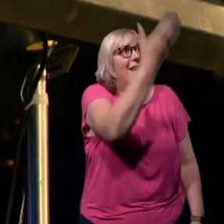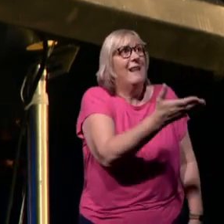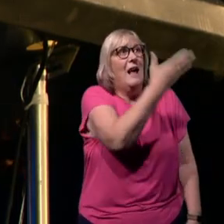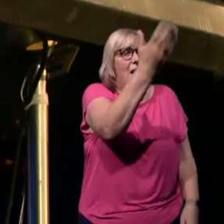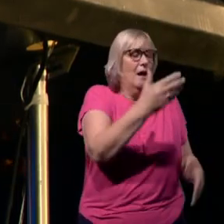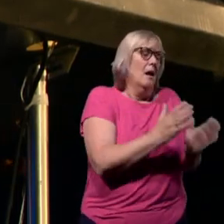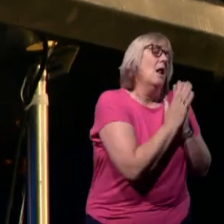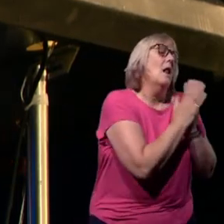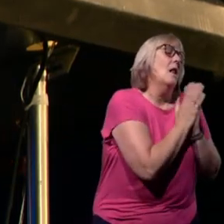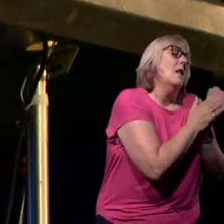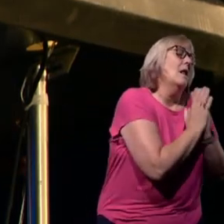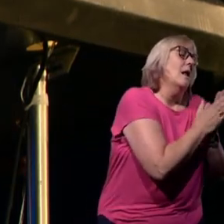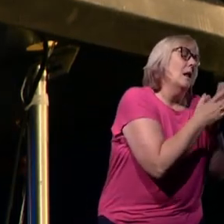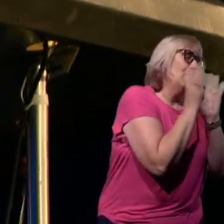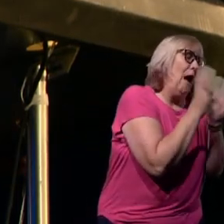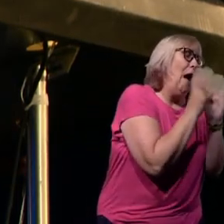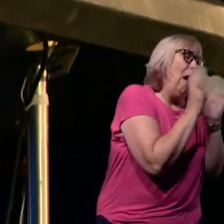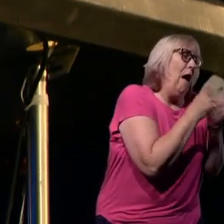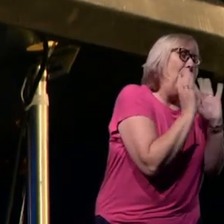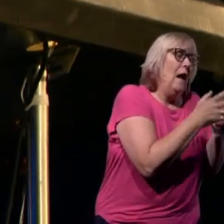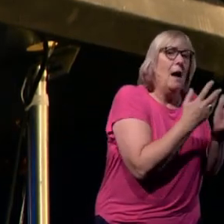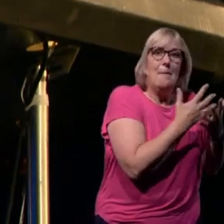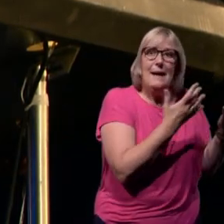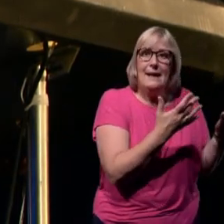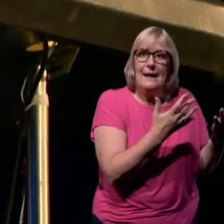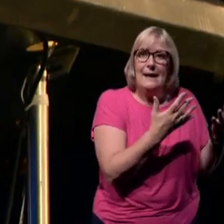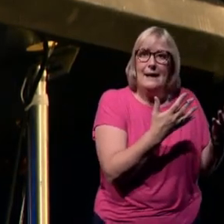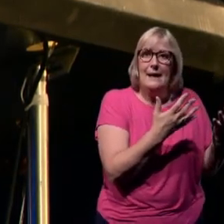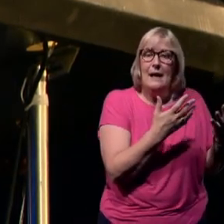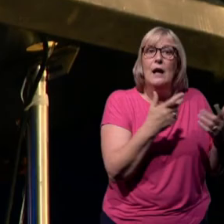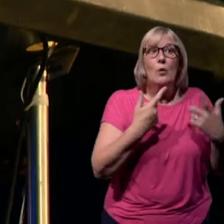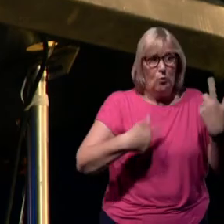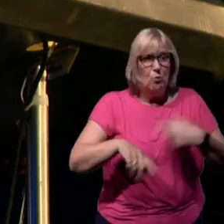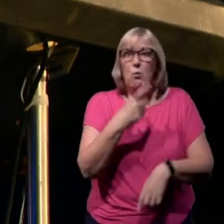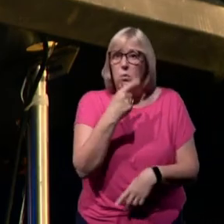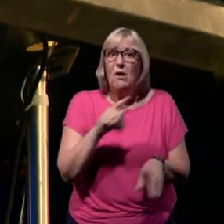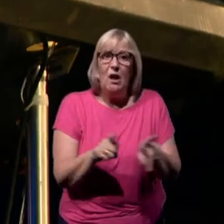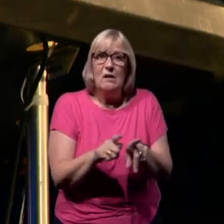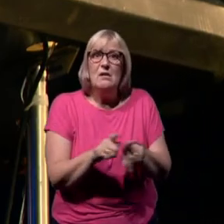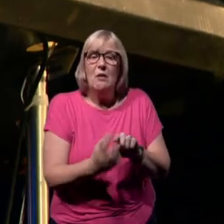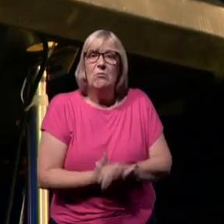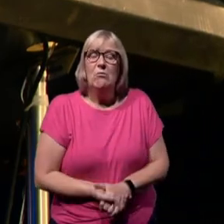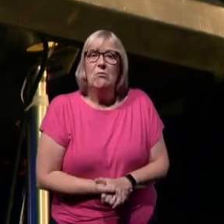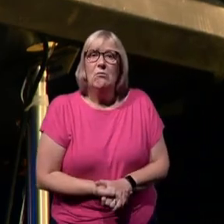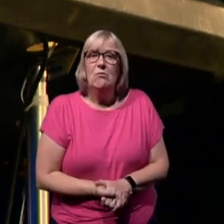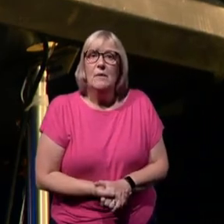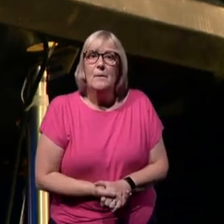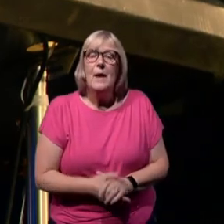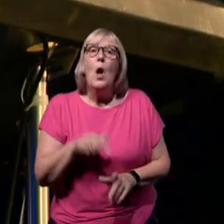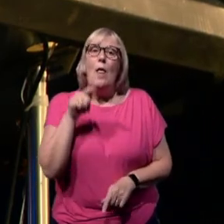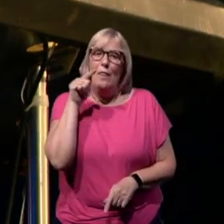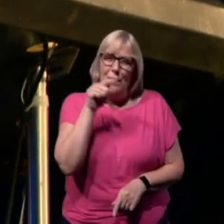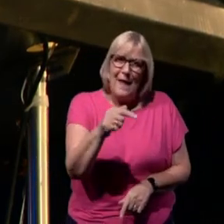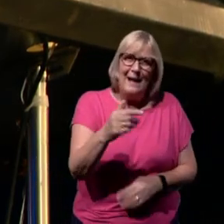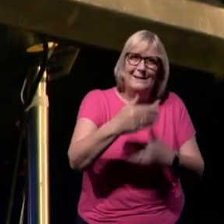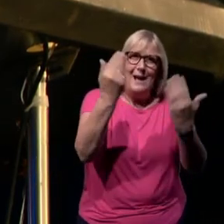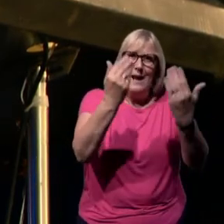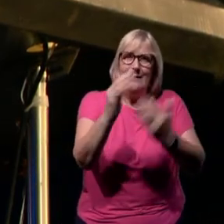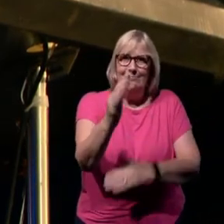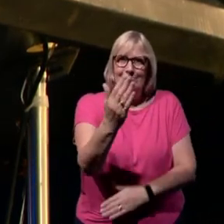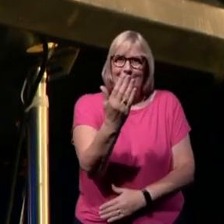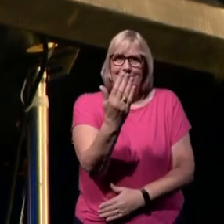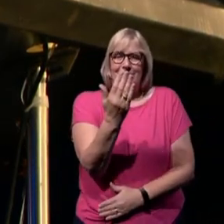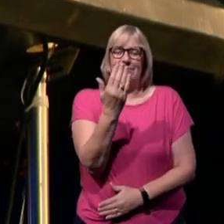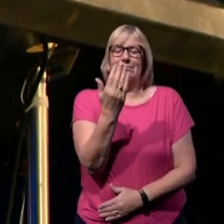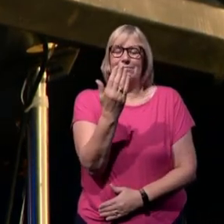died. But if we have preached this to ourselves, when the day comes,